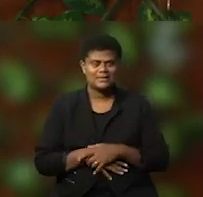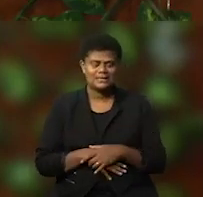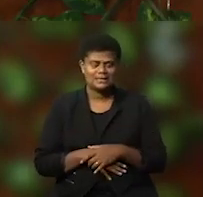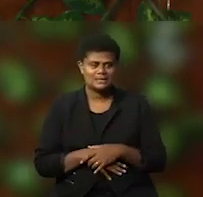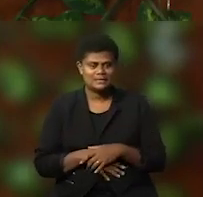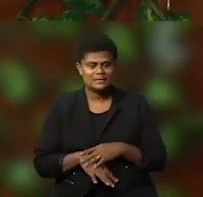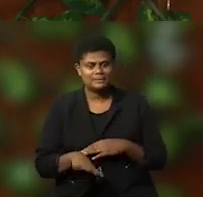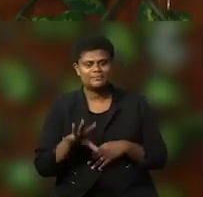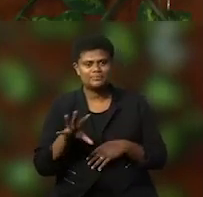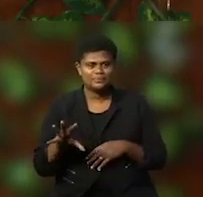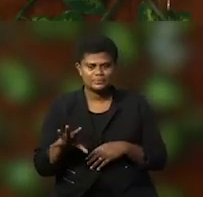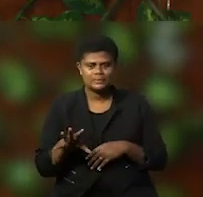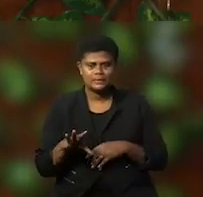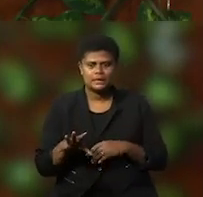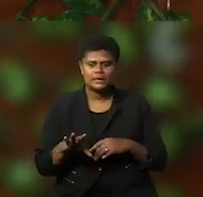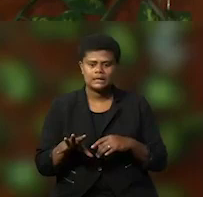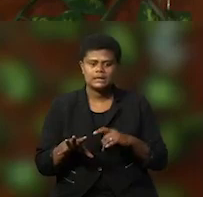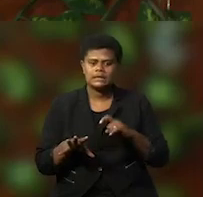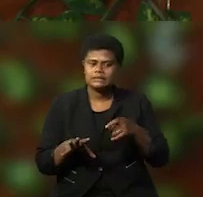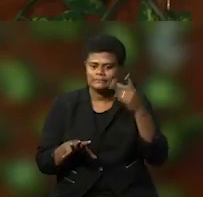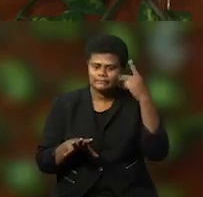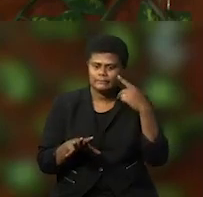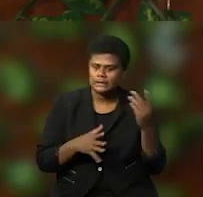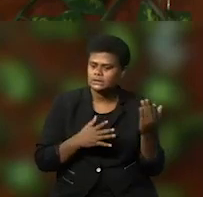God that he gave his only begotten son.